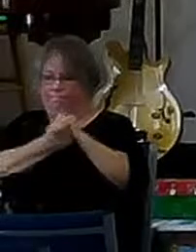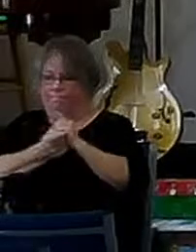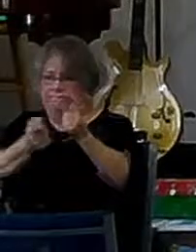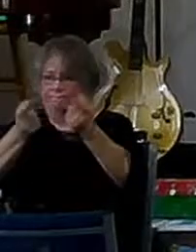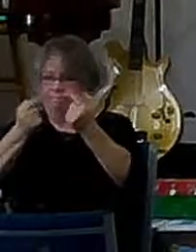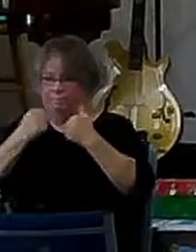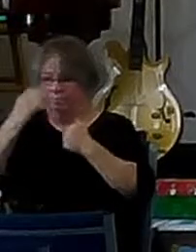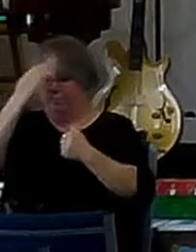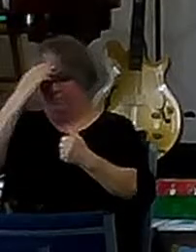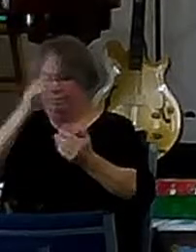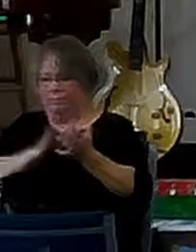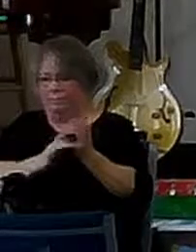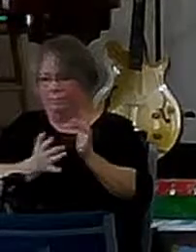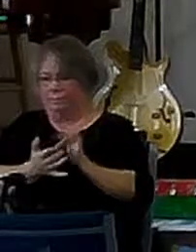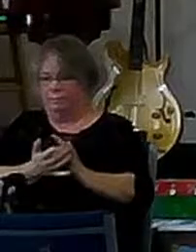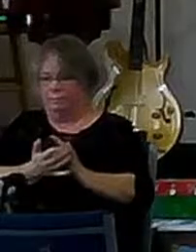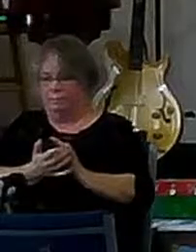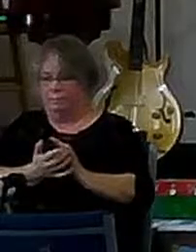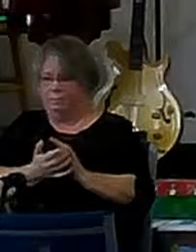know Christ.